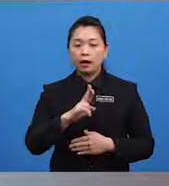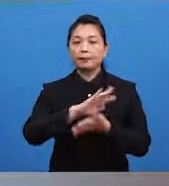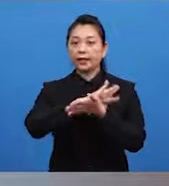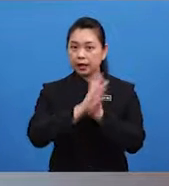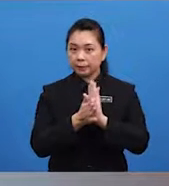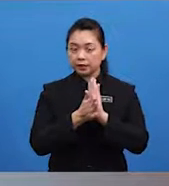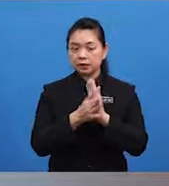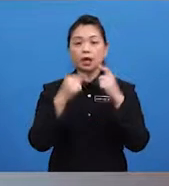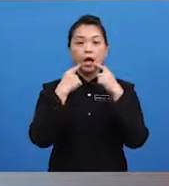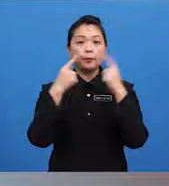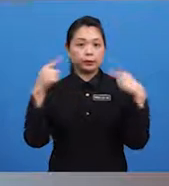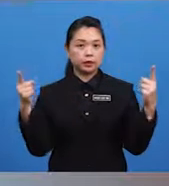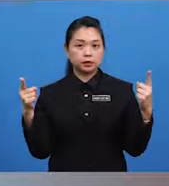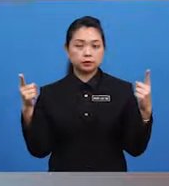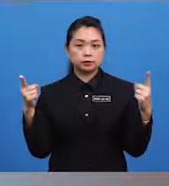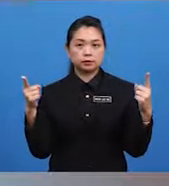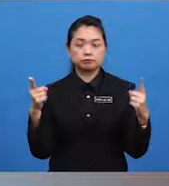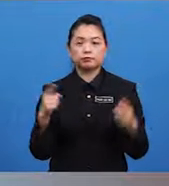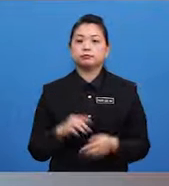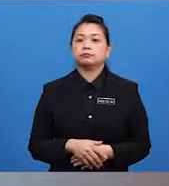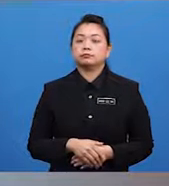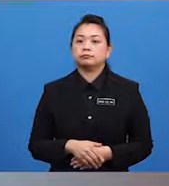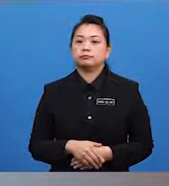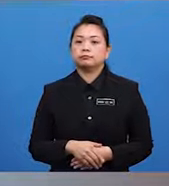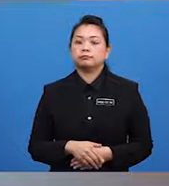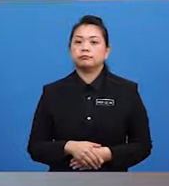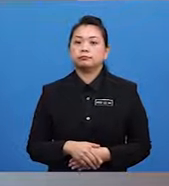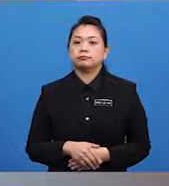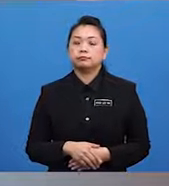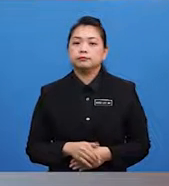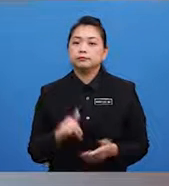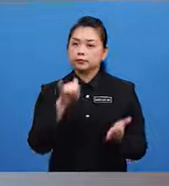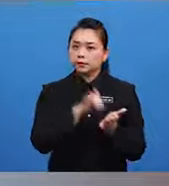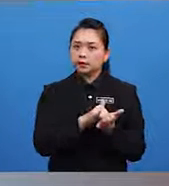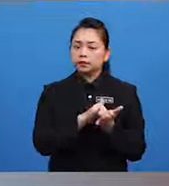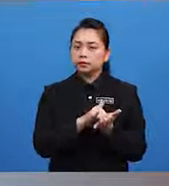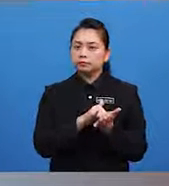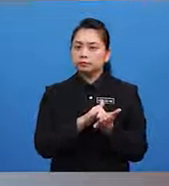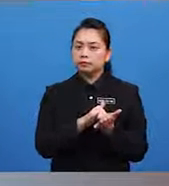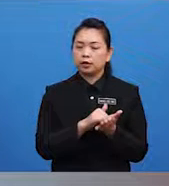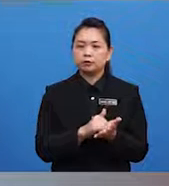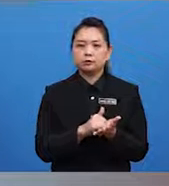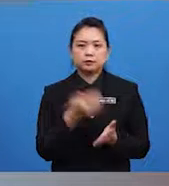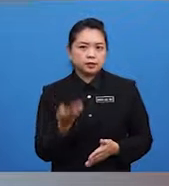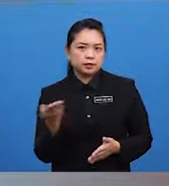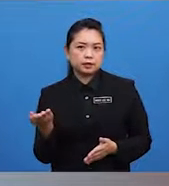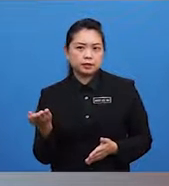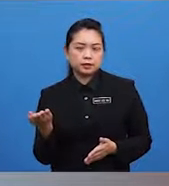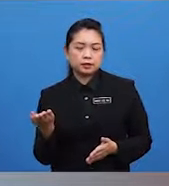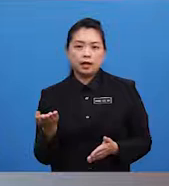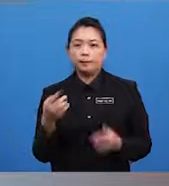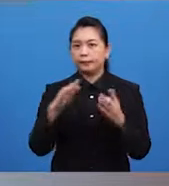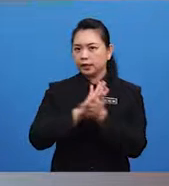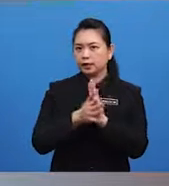popular. This indicates that things are becoming popular are things that are on demand,